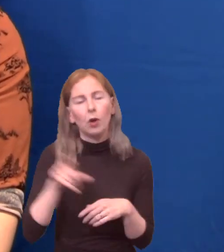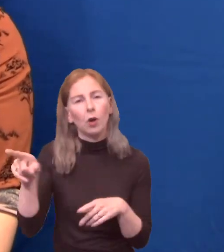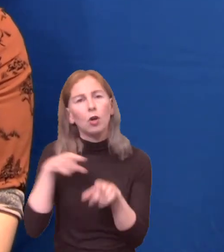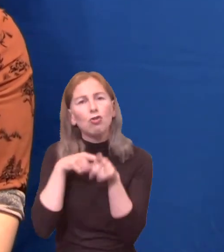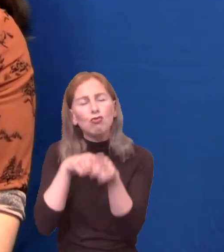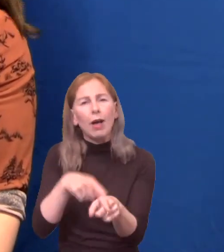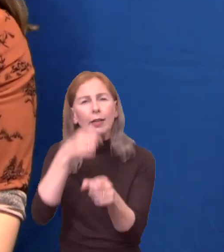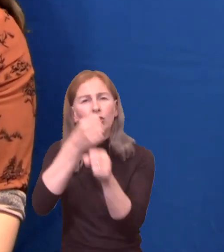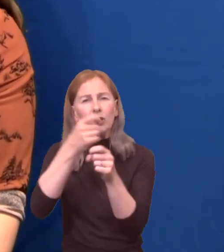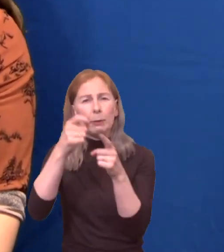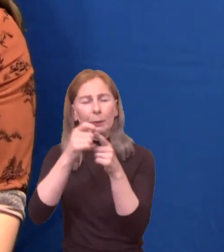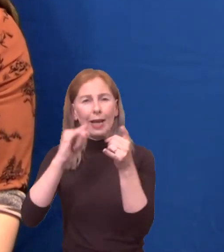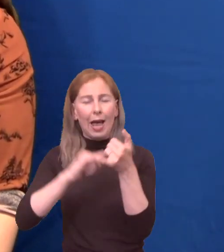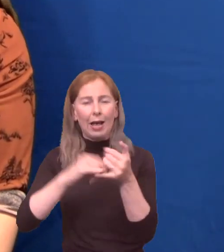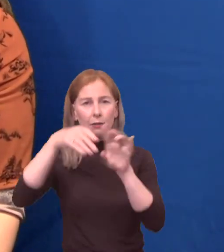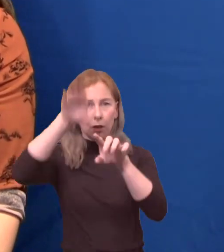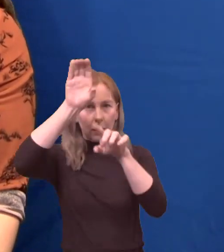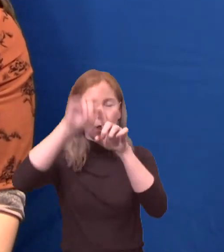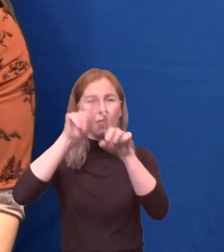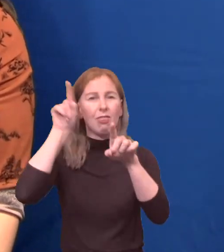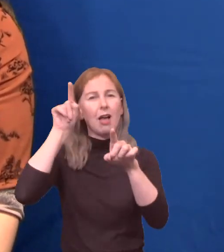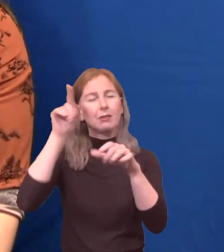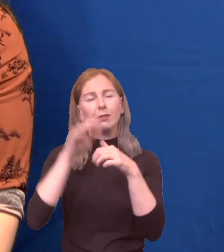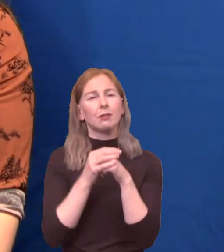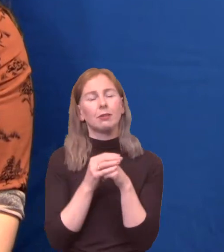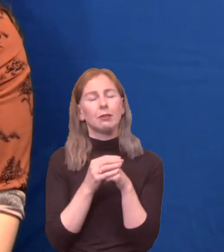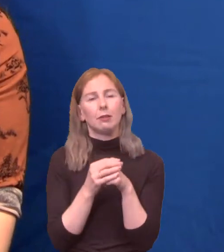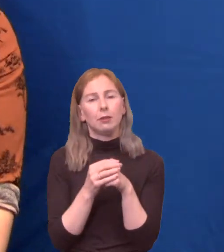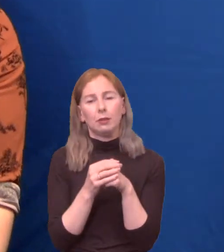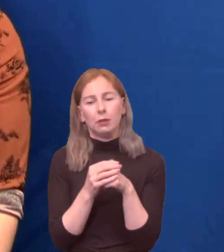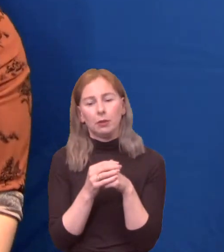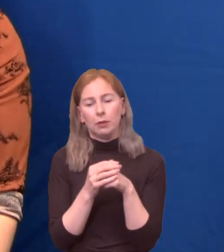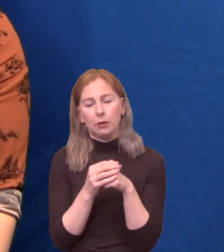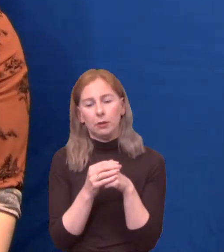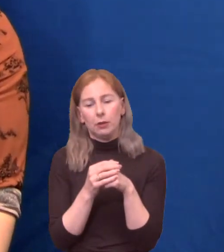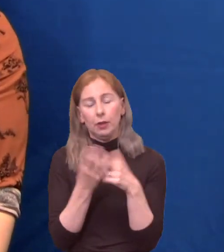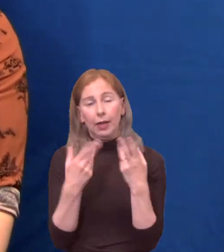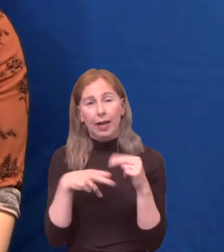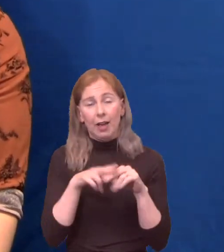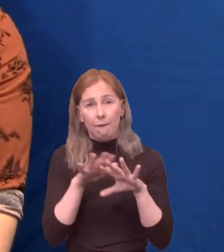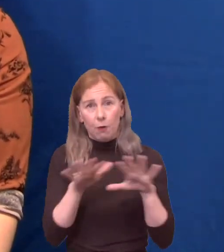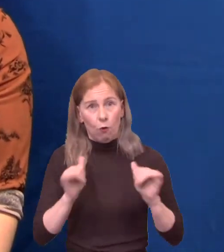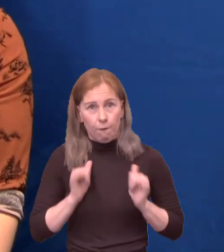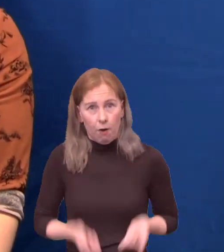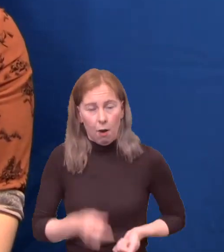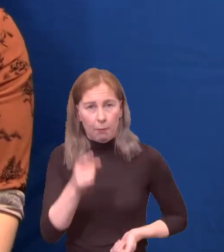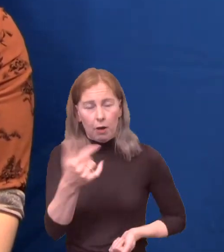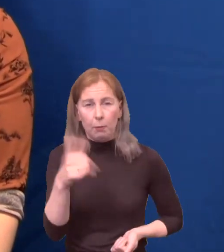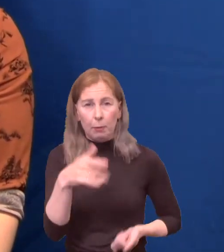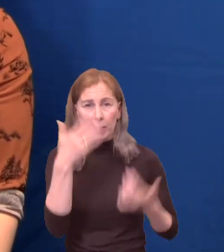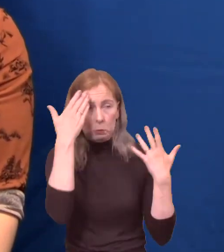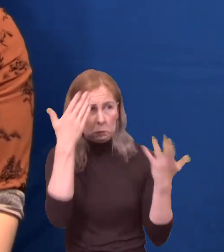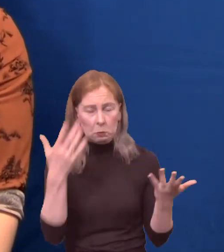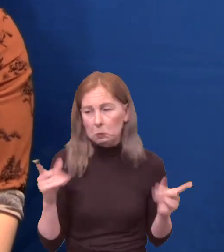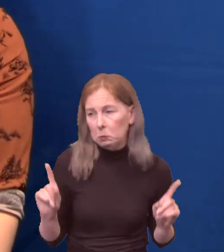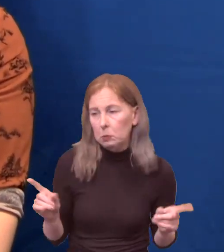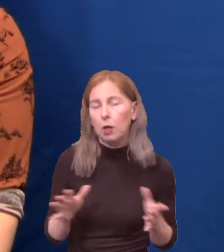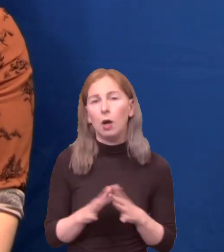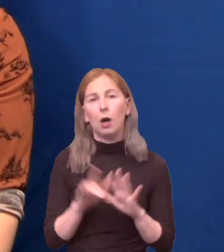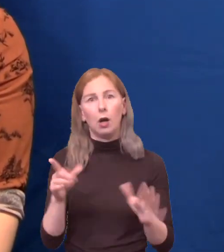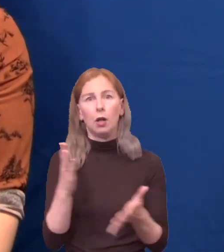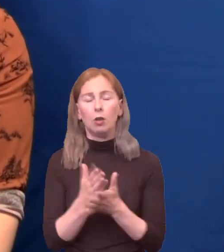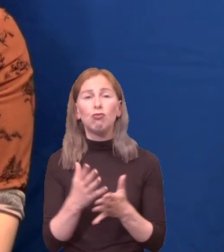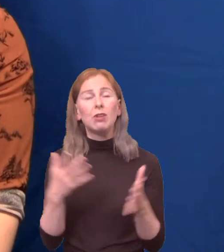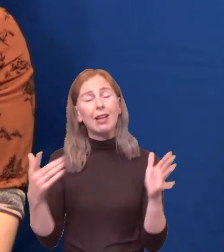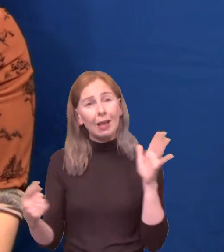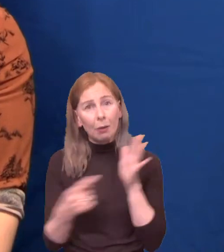our radar recently. And like you say, the sheer cost, you wouldn't, if you're not a farmer, if you're not part of the rural community, you may not know that it's such a crucial